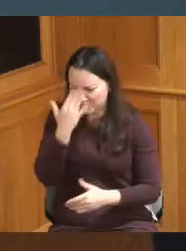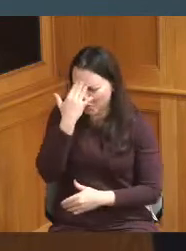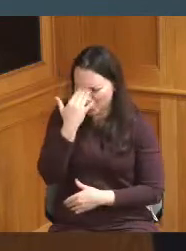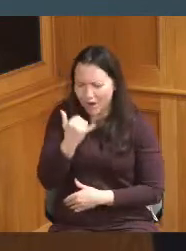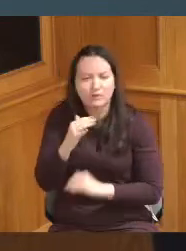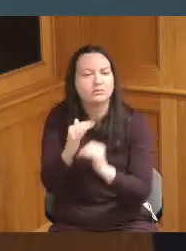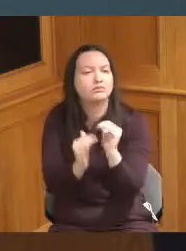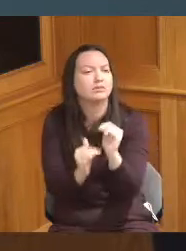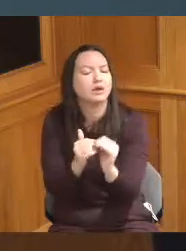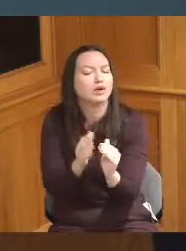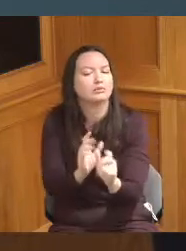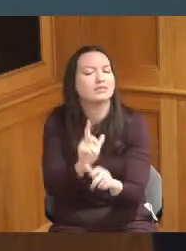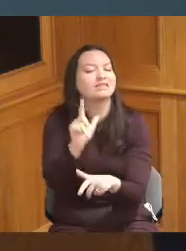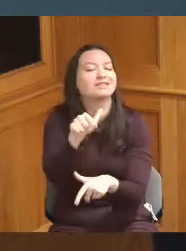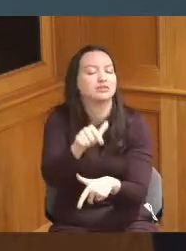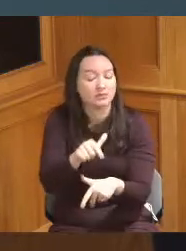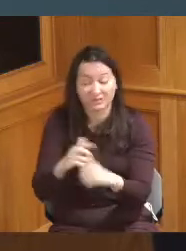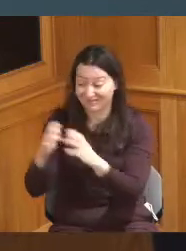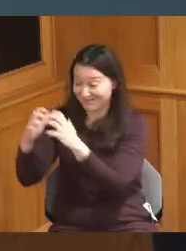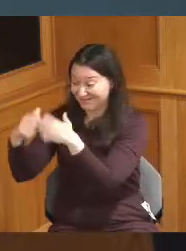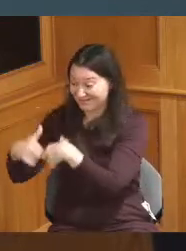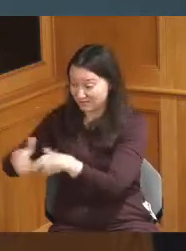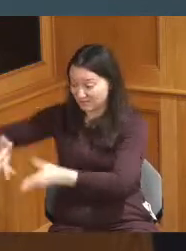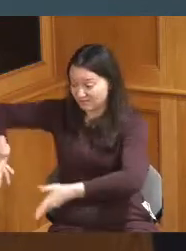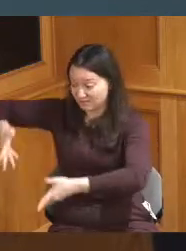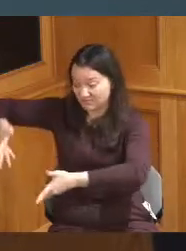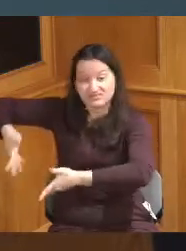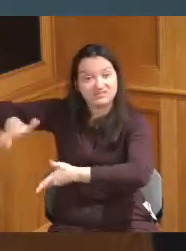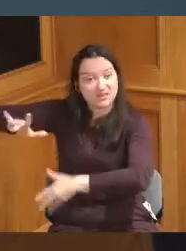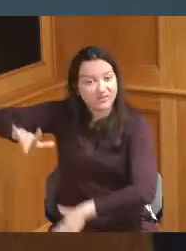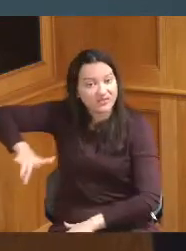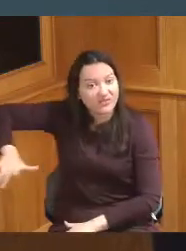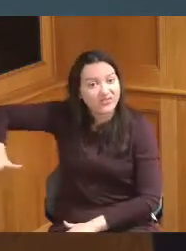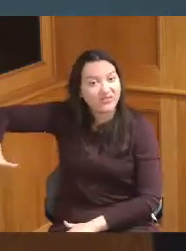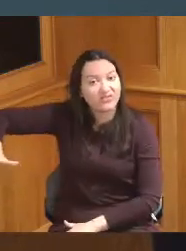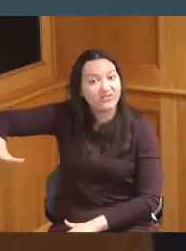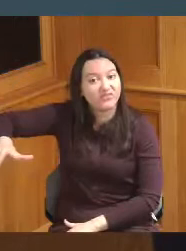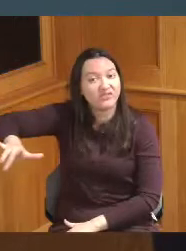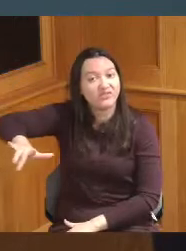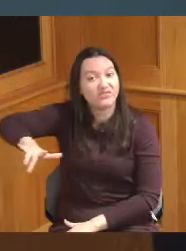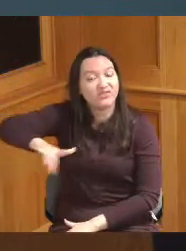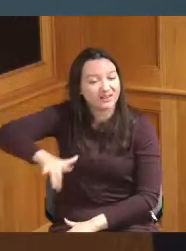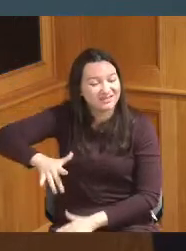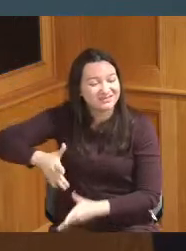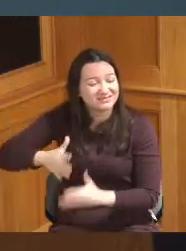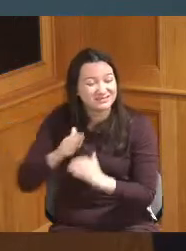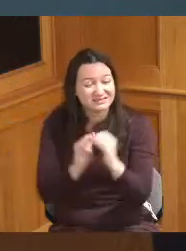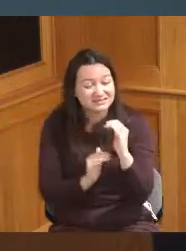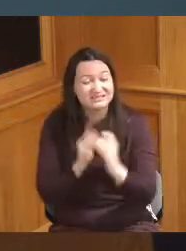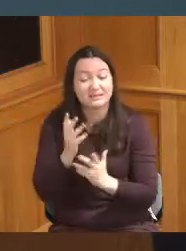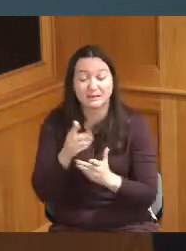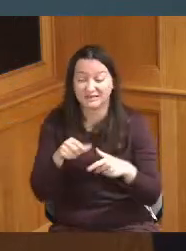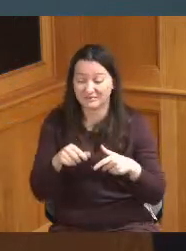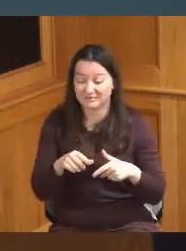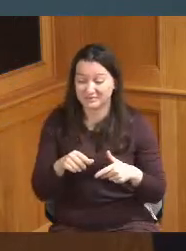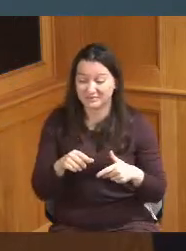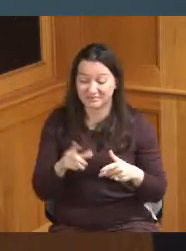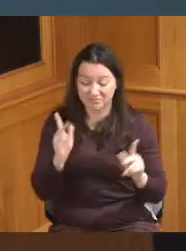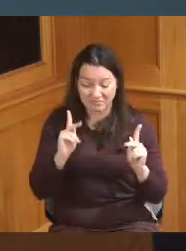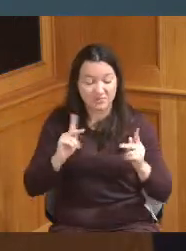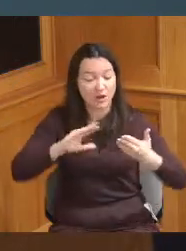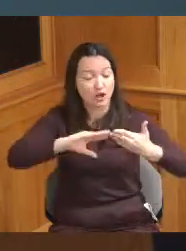up, because we tear it down and it might sit years before we start building up, and particularly in